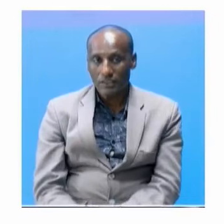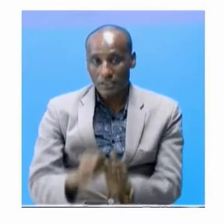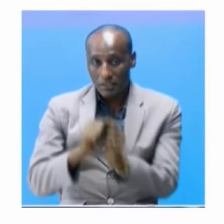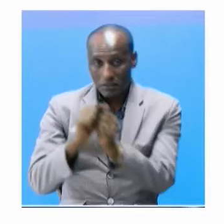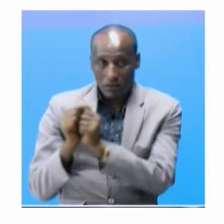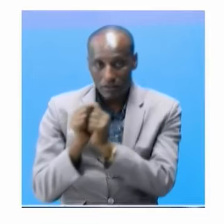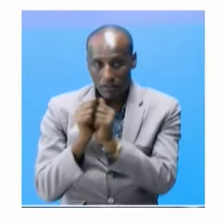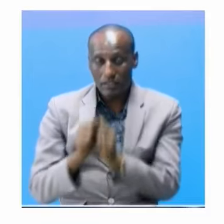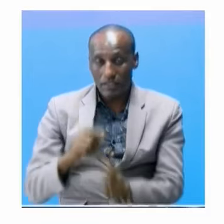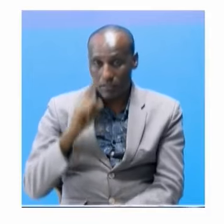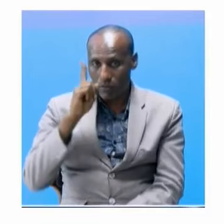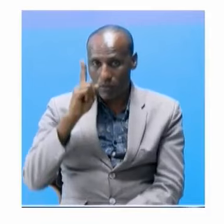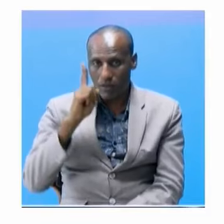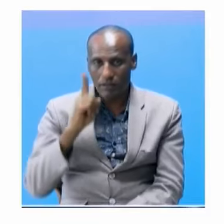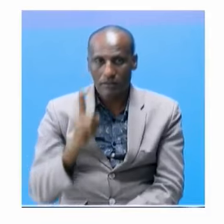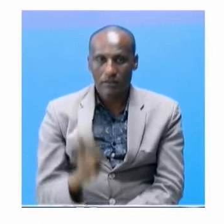Number 1.